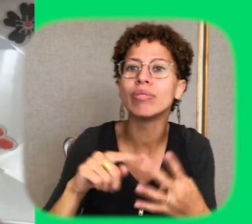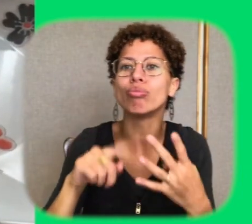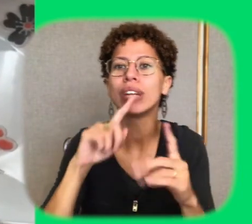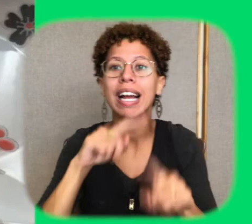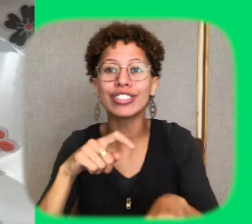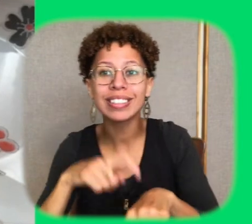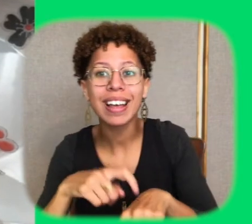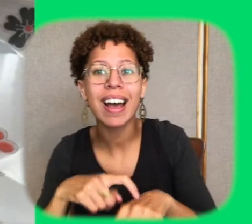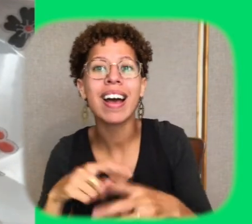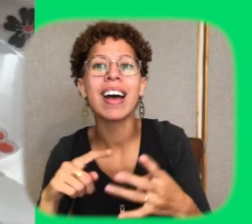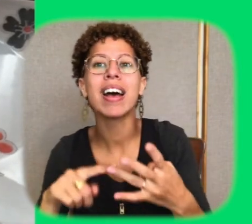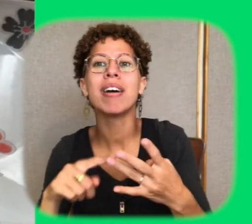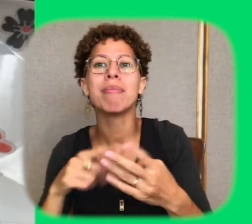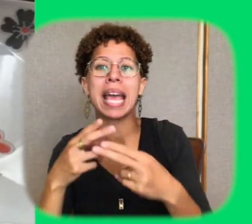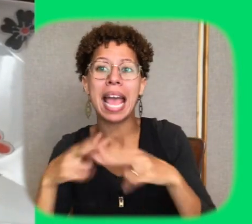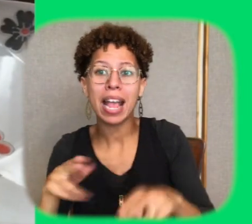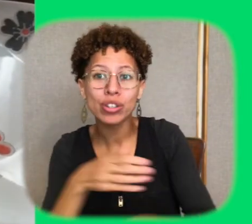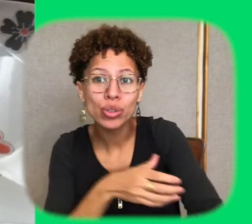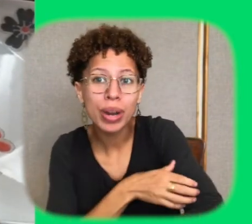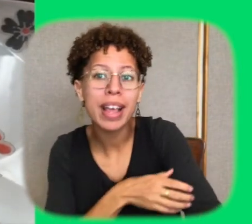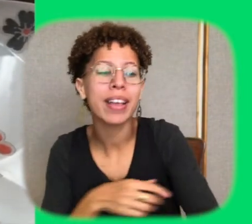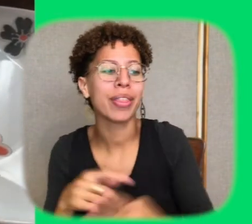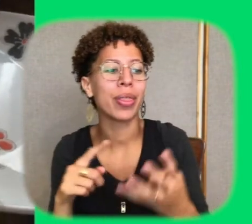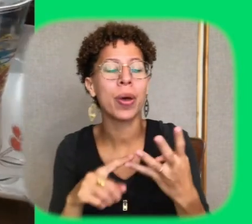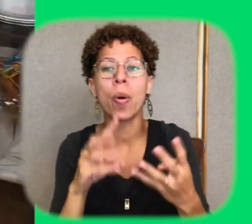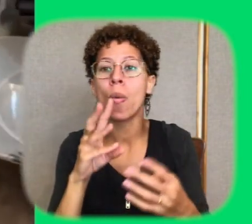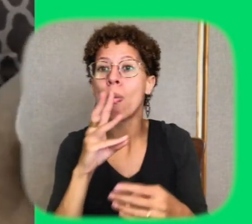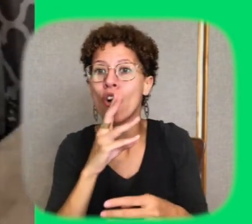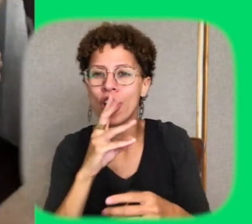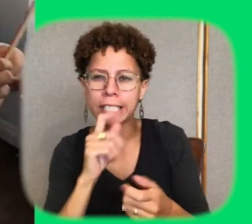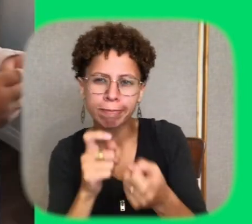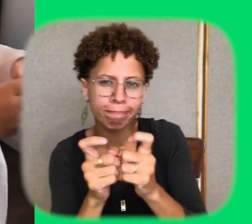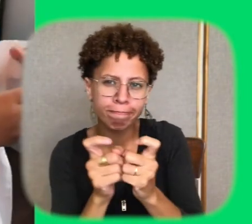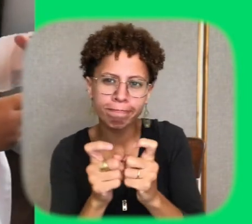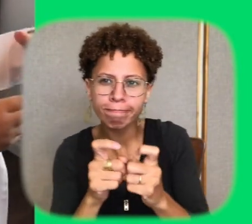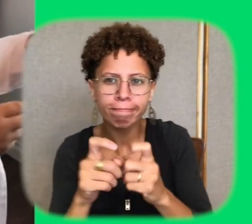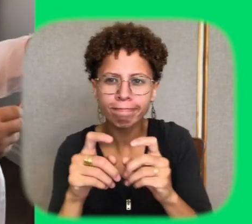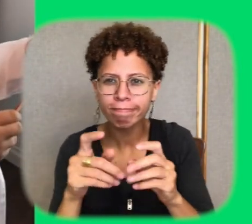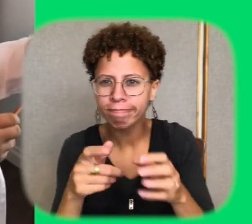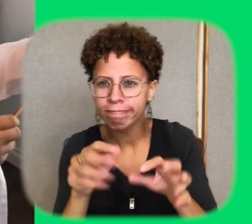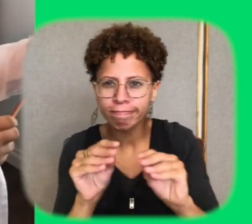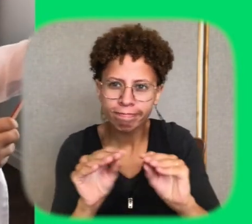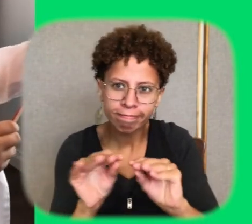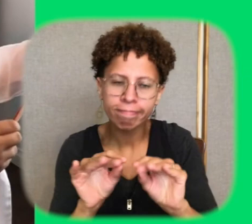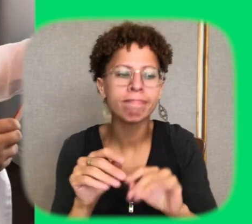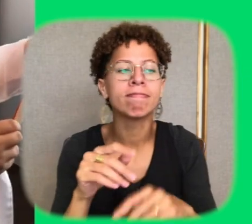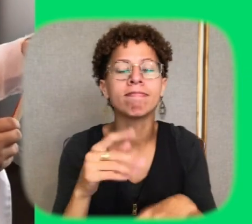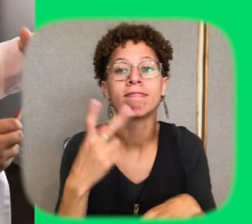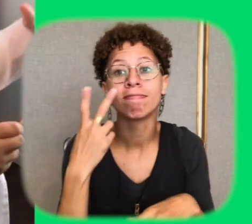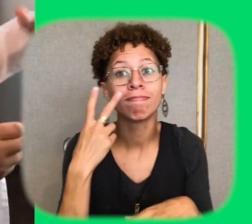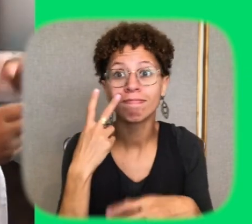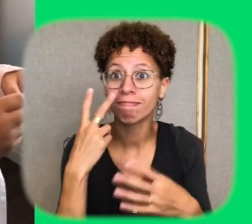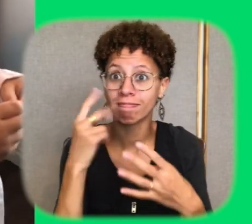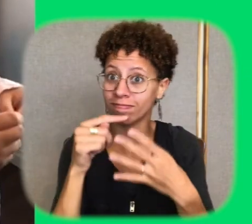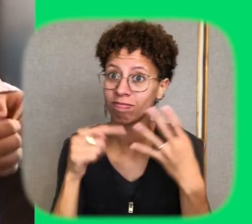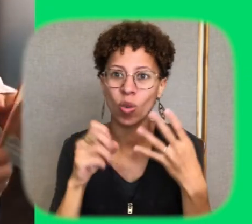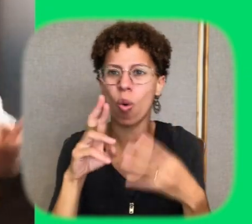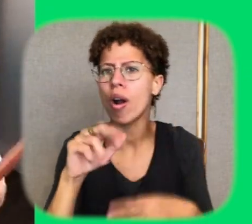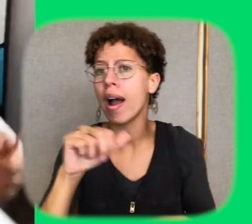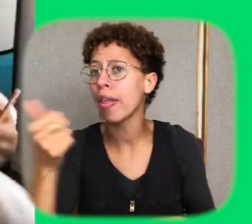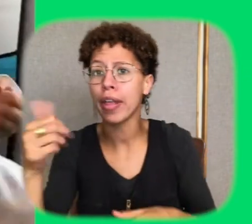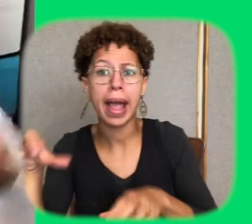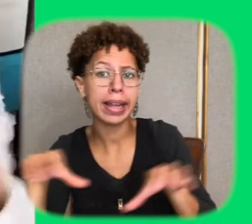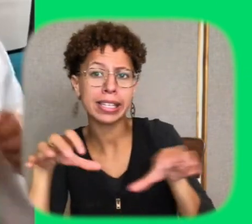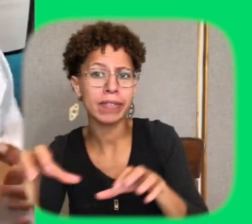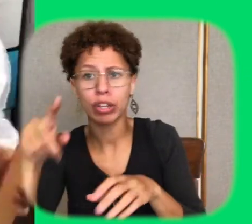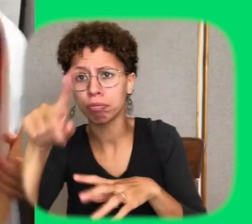water manipulation, and see what happens there, or any other superhero science activity you can think of. And